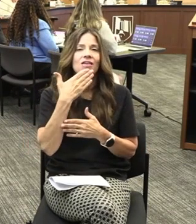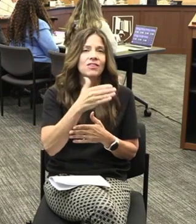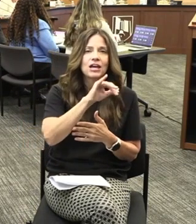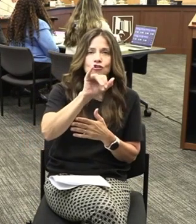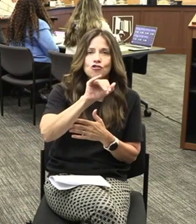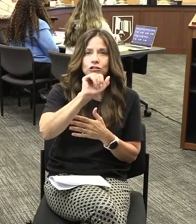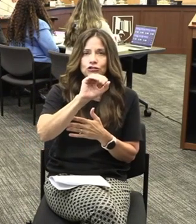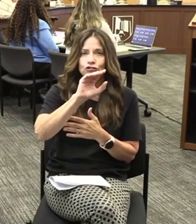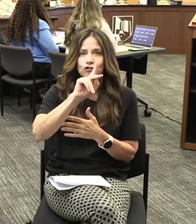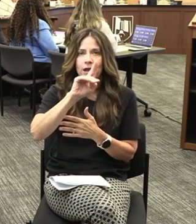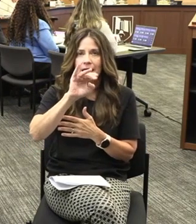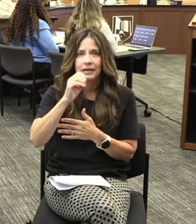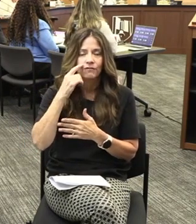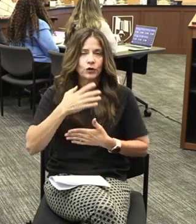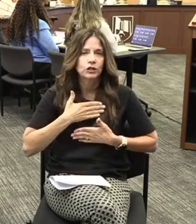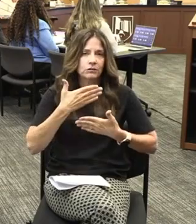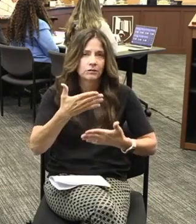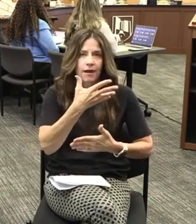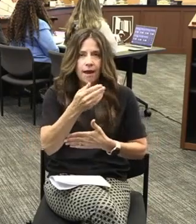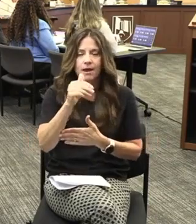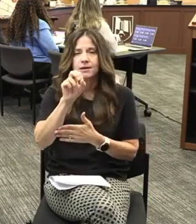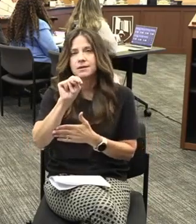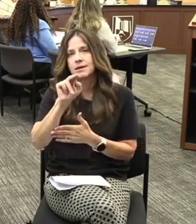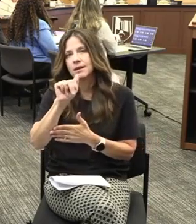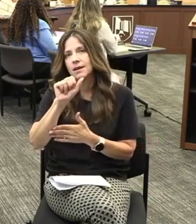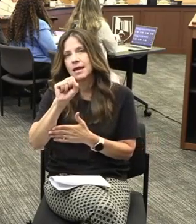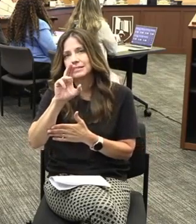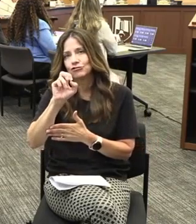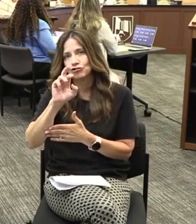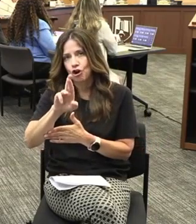generosity, and thank you to NASCAR.